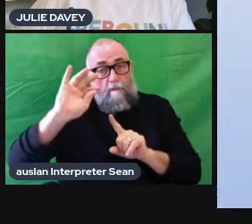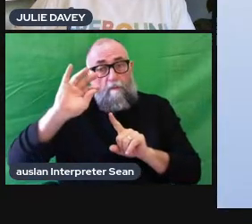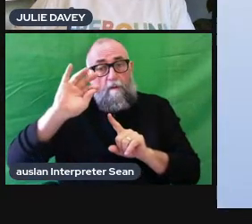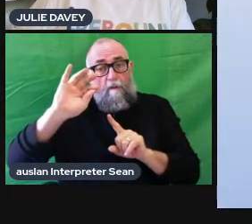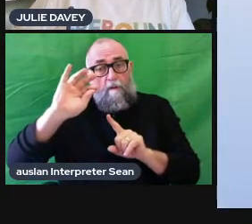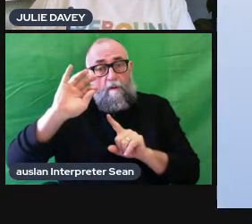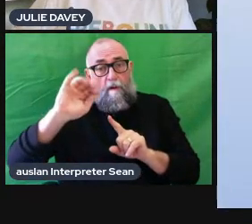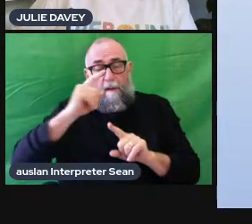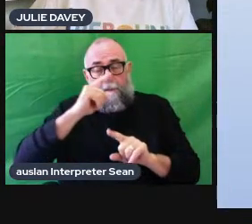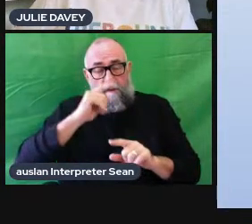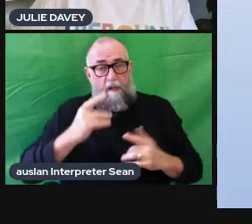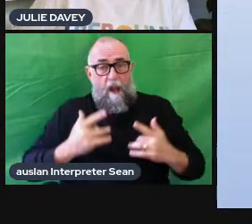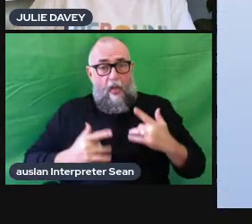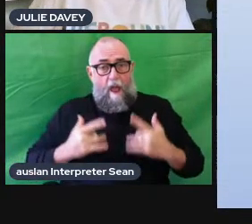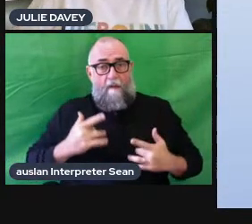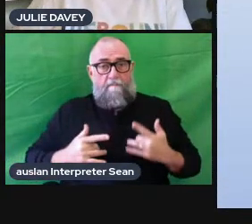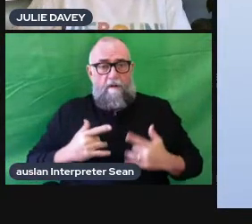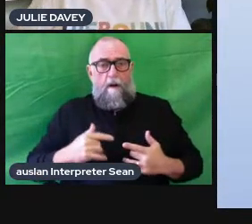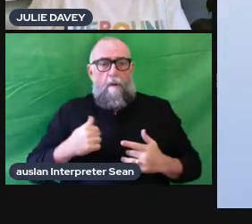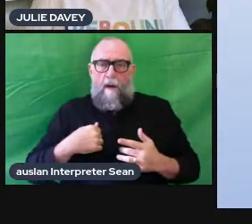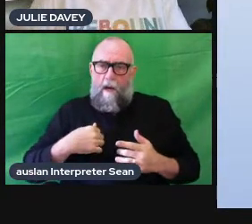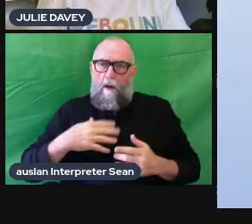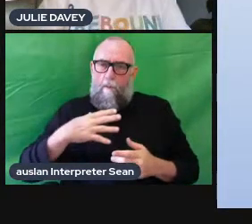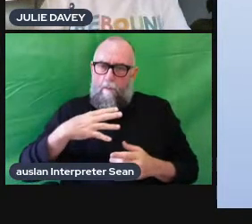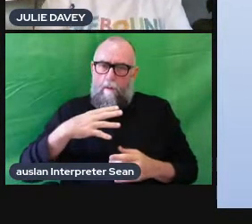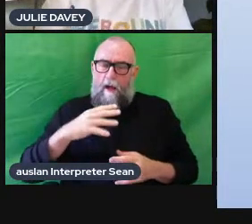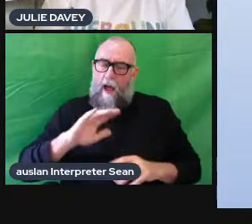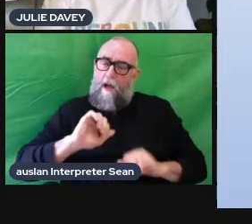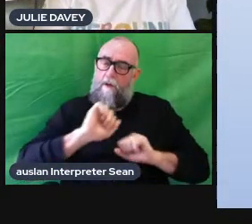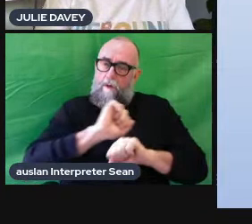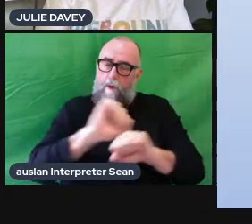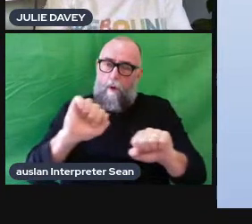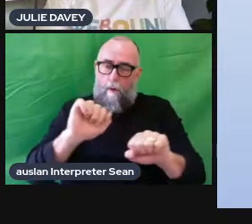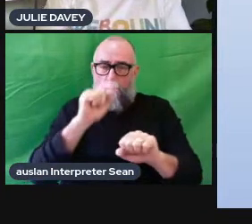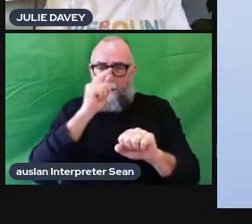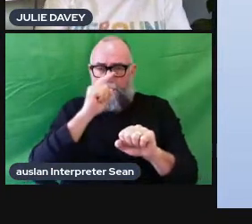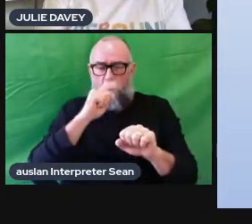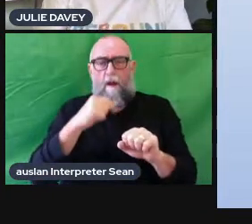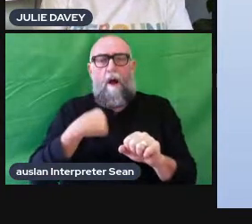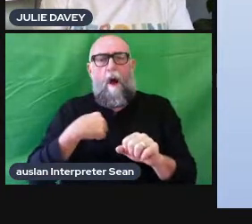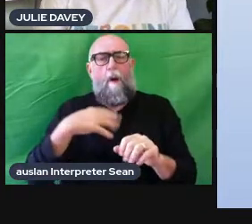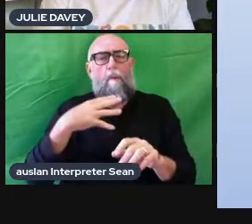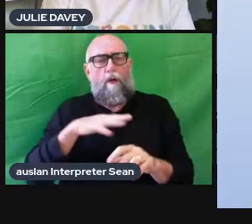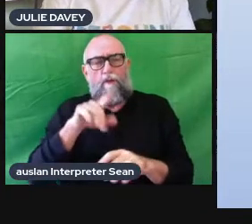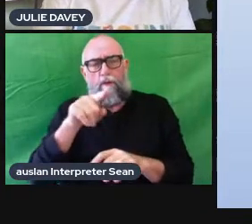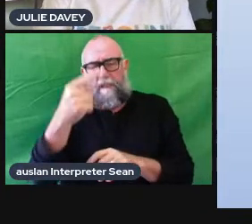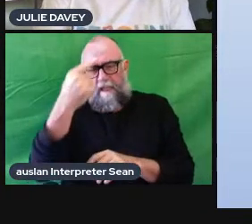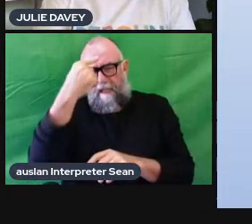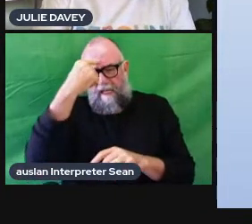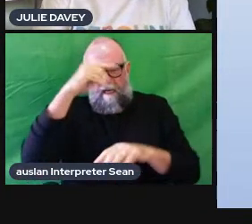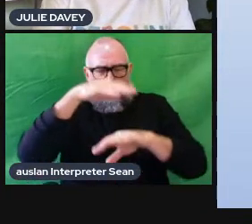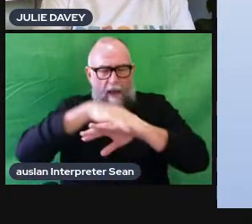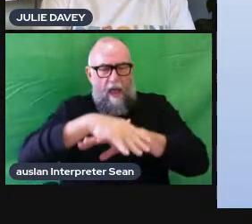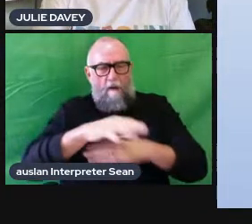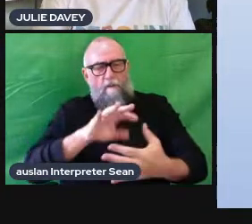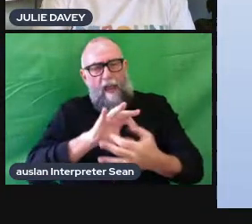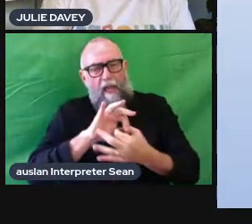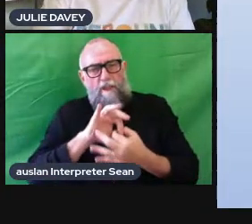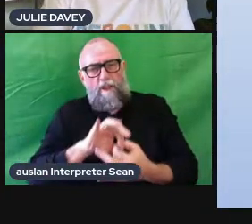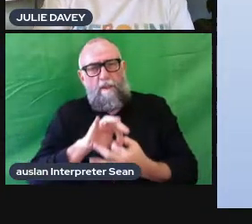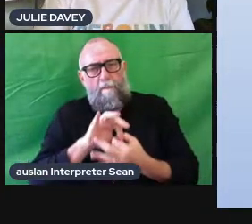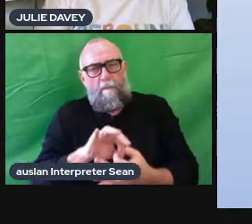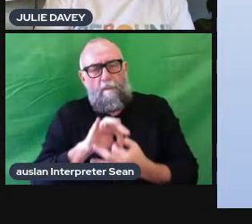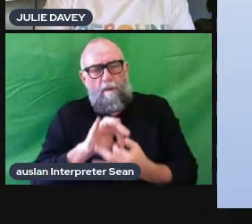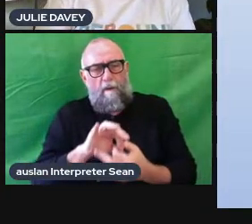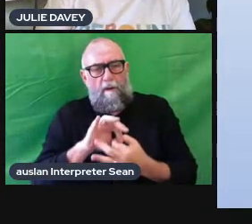of stroke. So a key take-home message is that collaborative relationships between